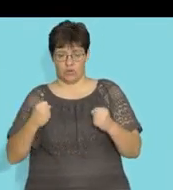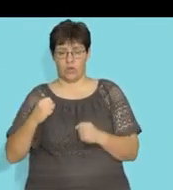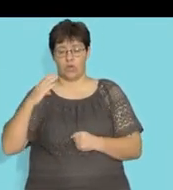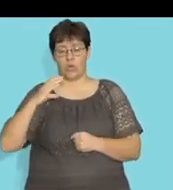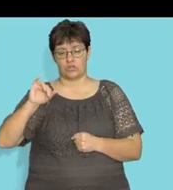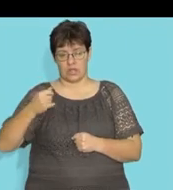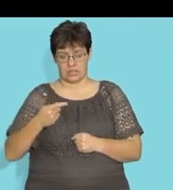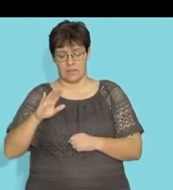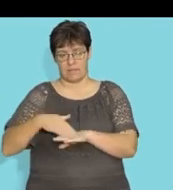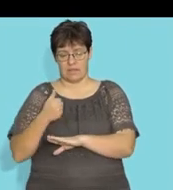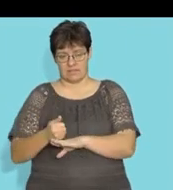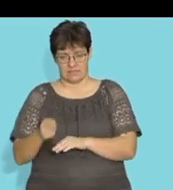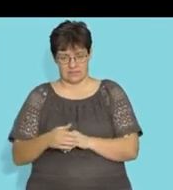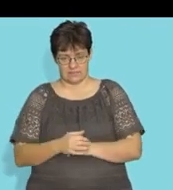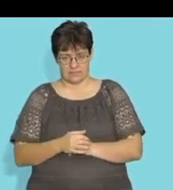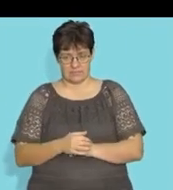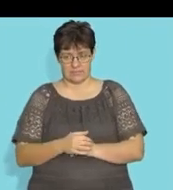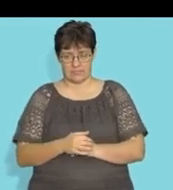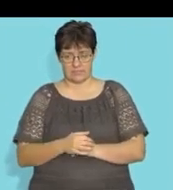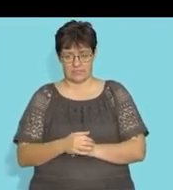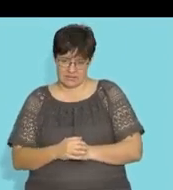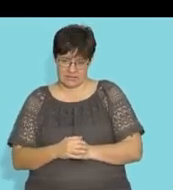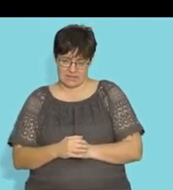is a strong conjugate base.